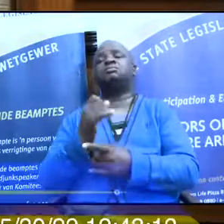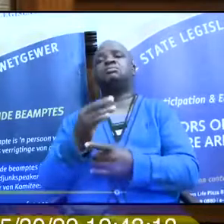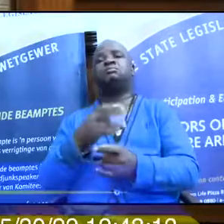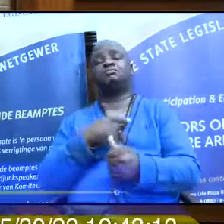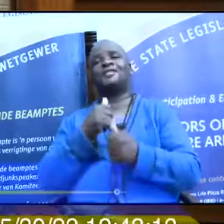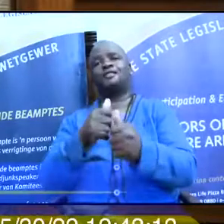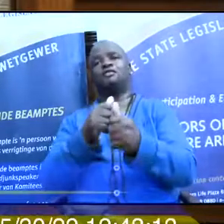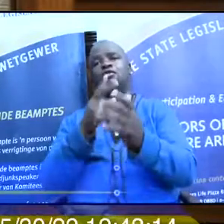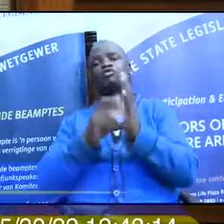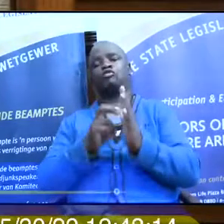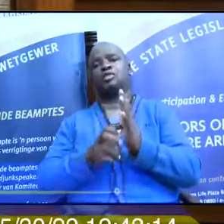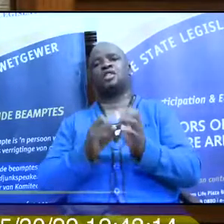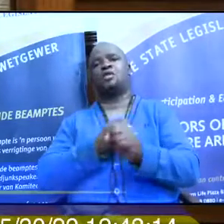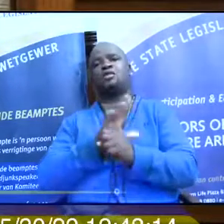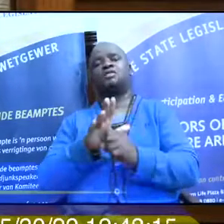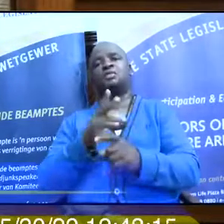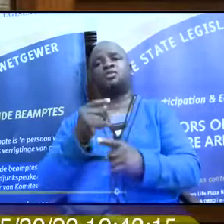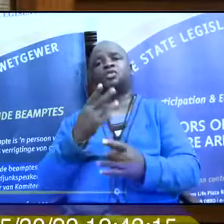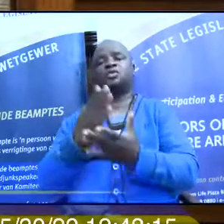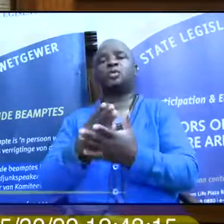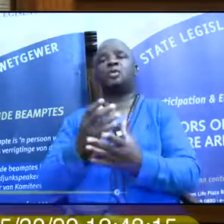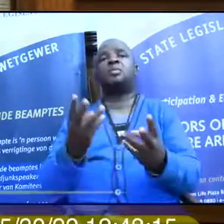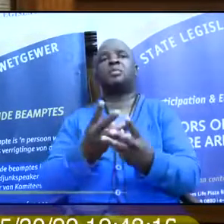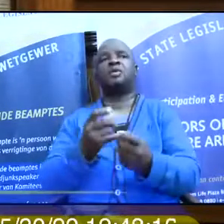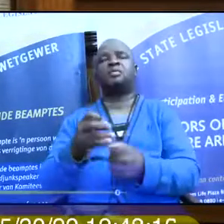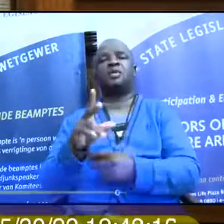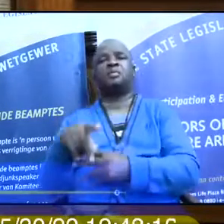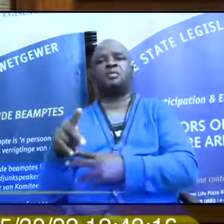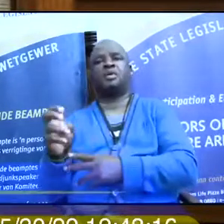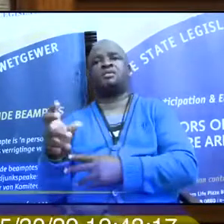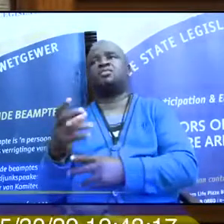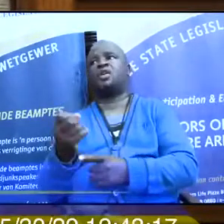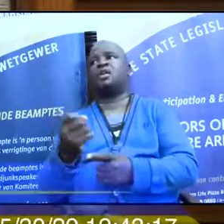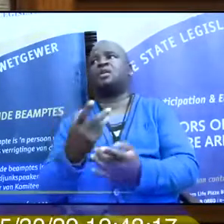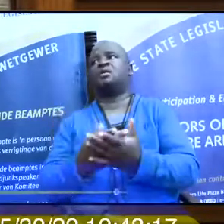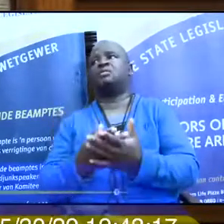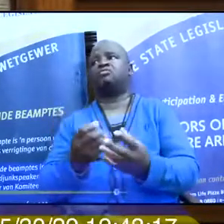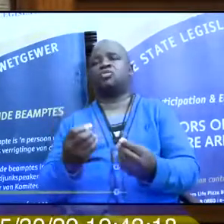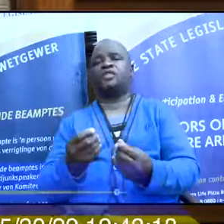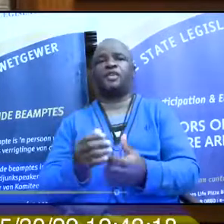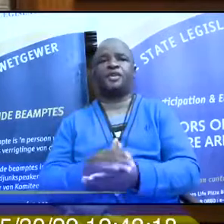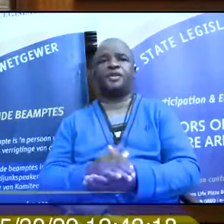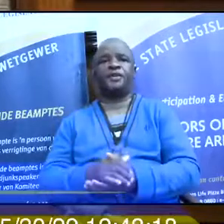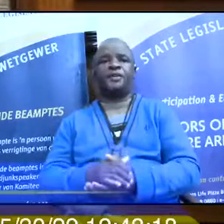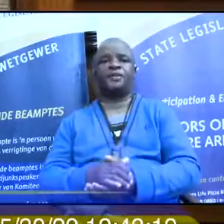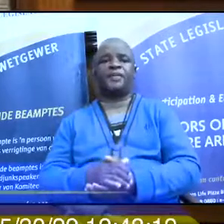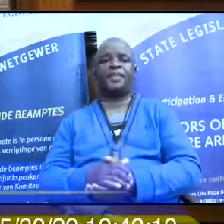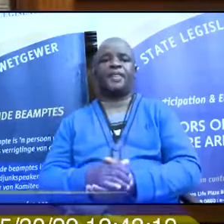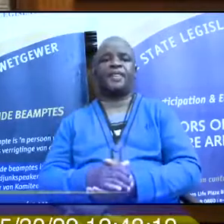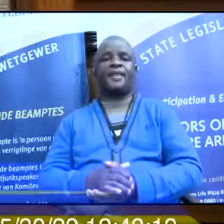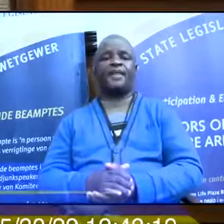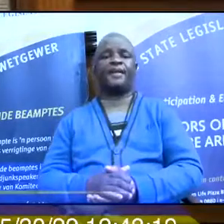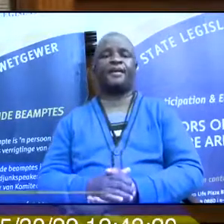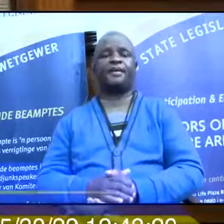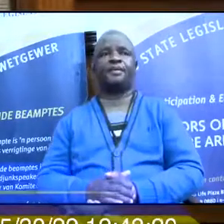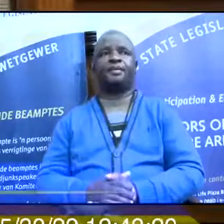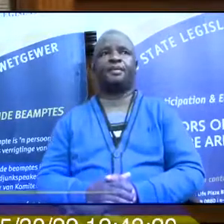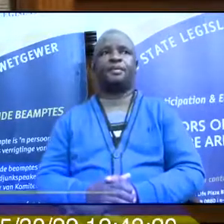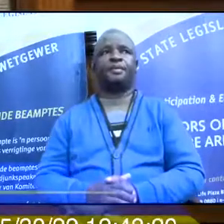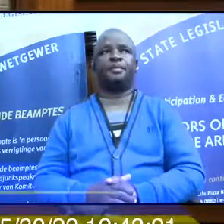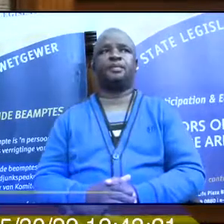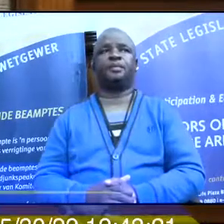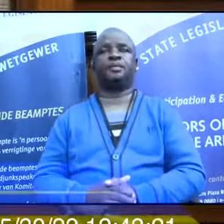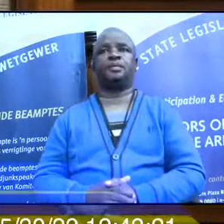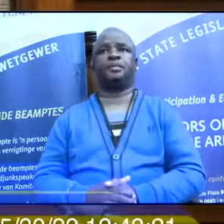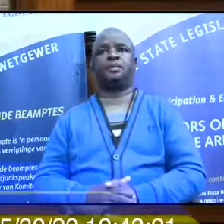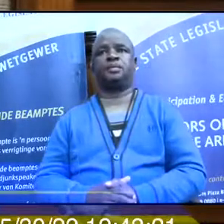covert 19 regulations and provide our employees with relevant protection clothing that speaks